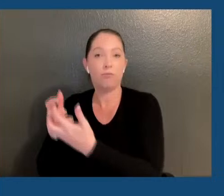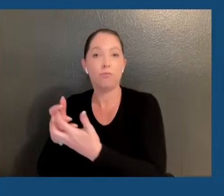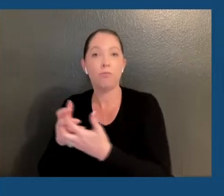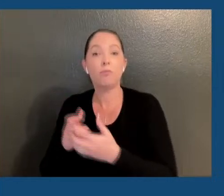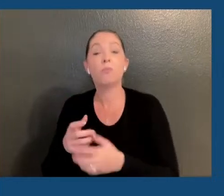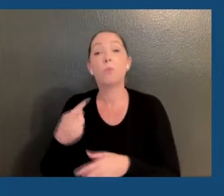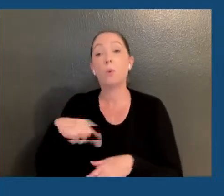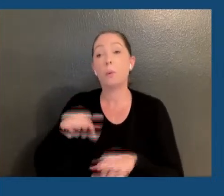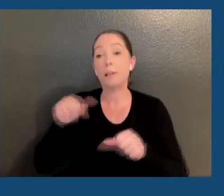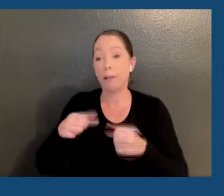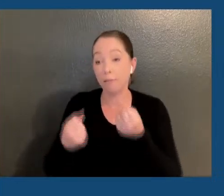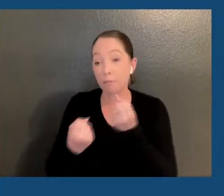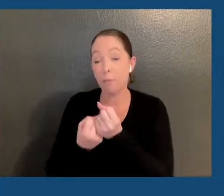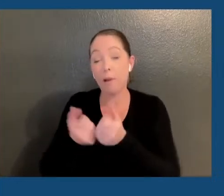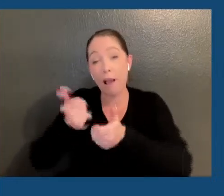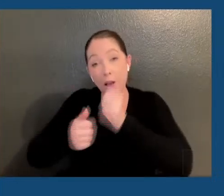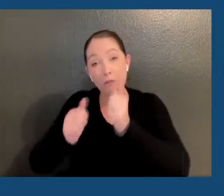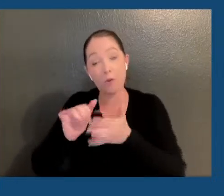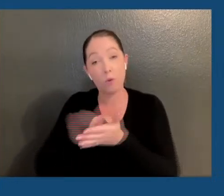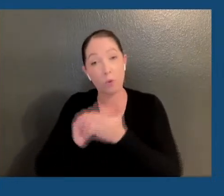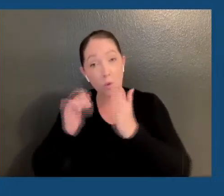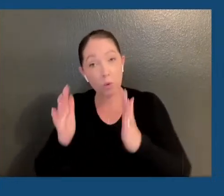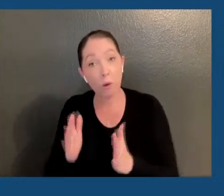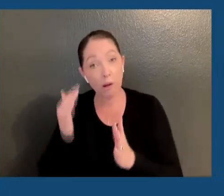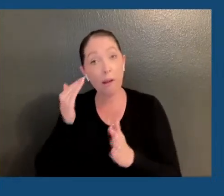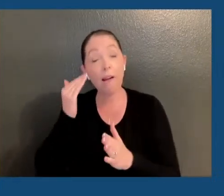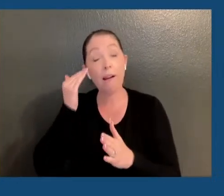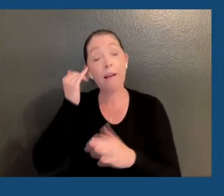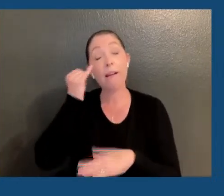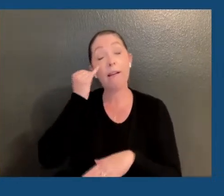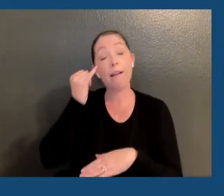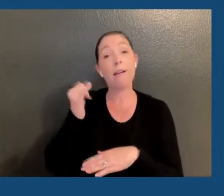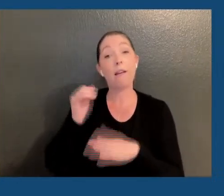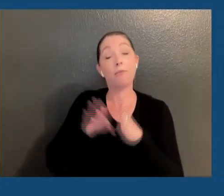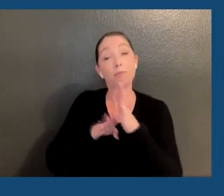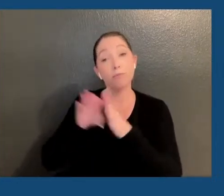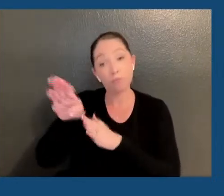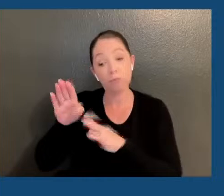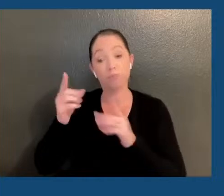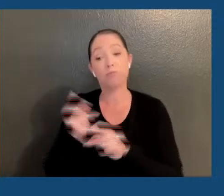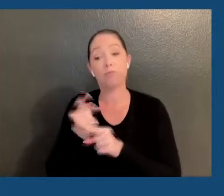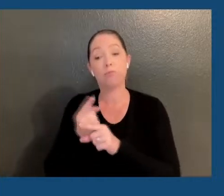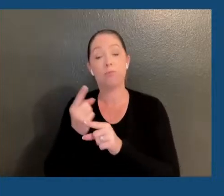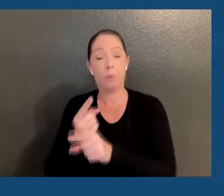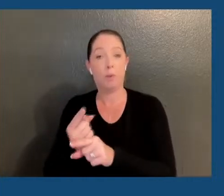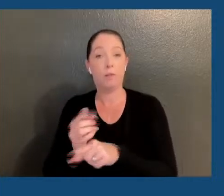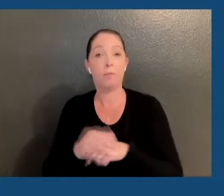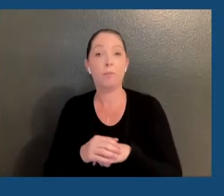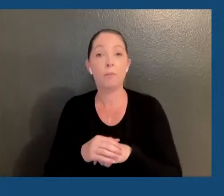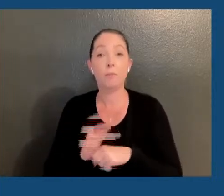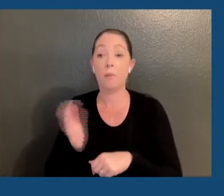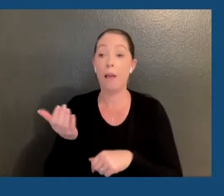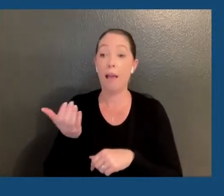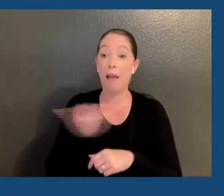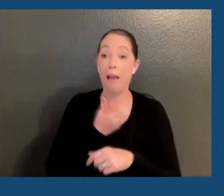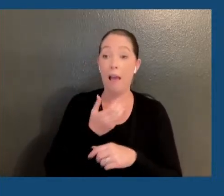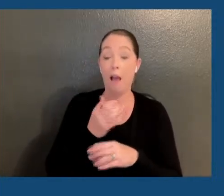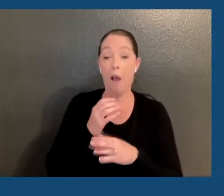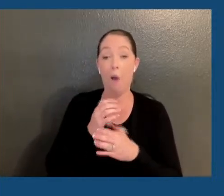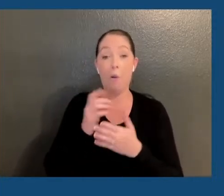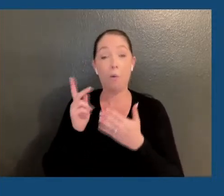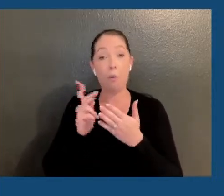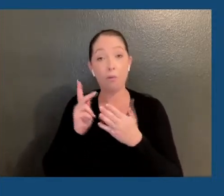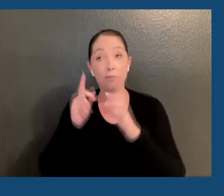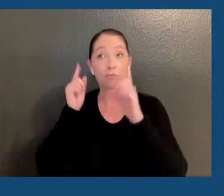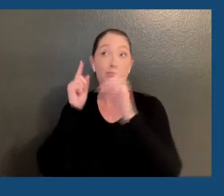it is developed and deployed properly. UAlbany's AI Plus initiative is a model for how campuses can approach and